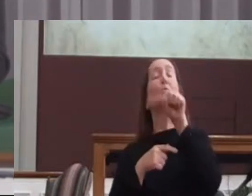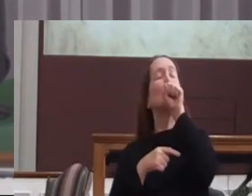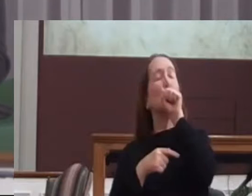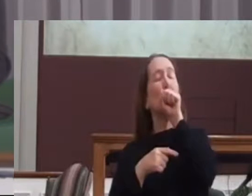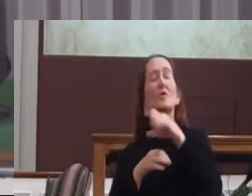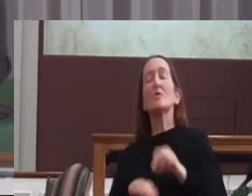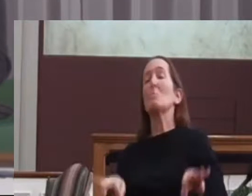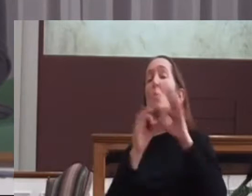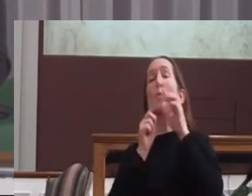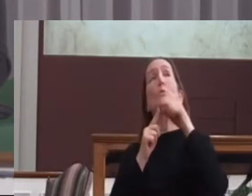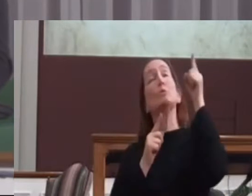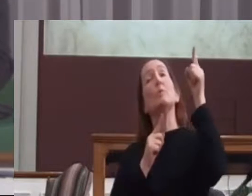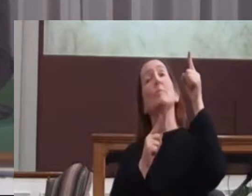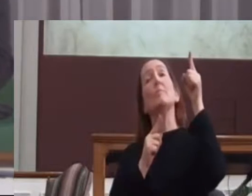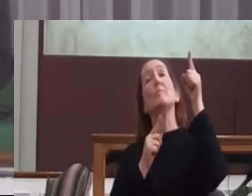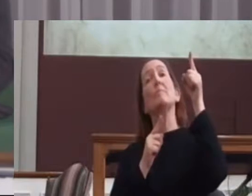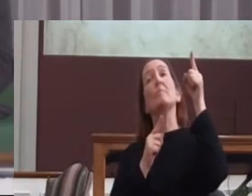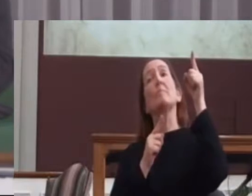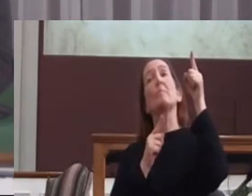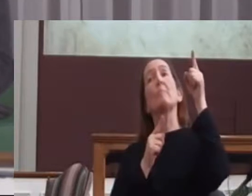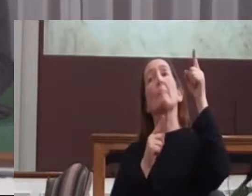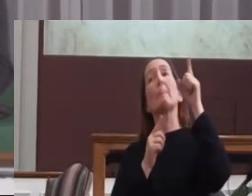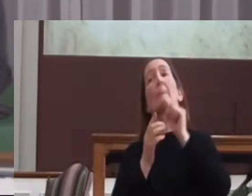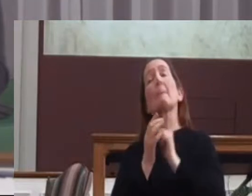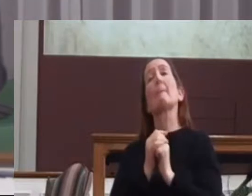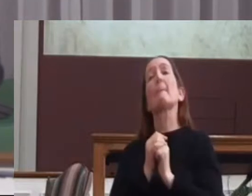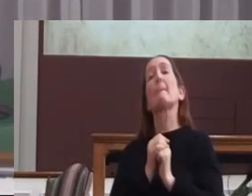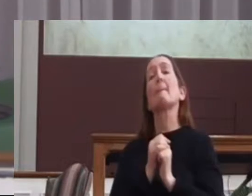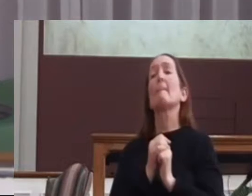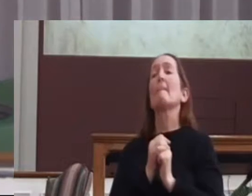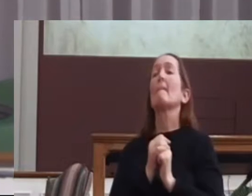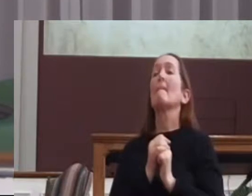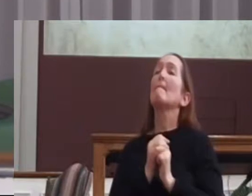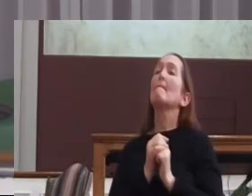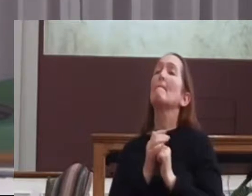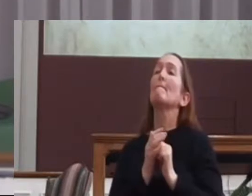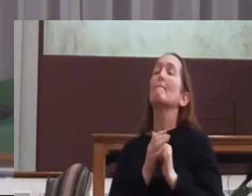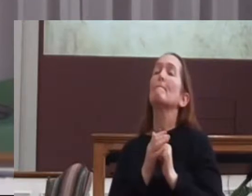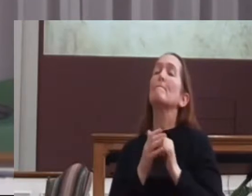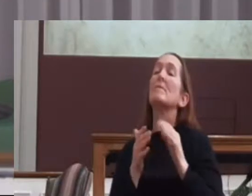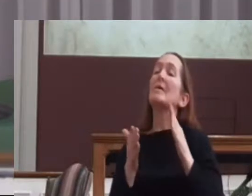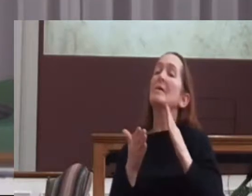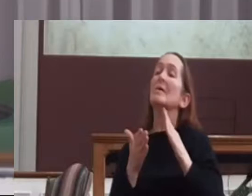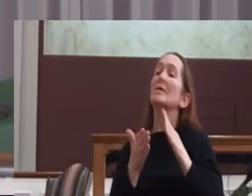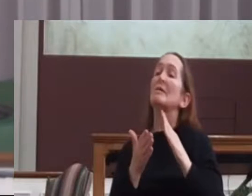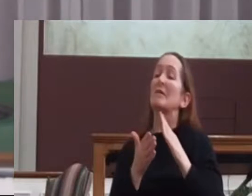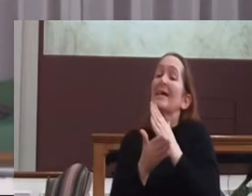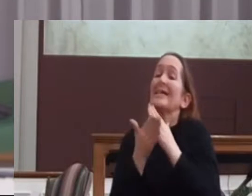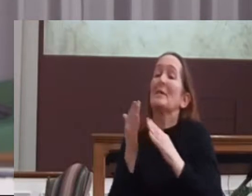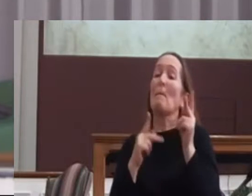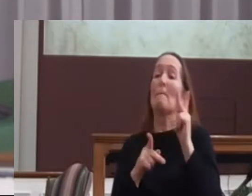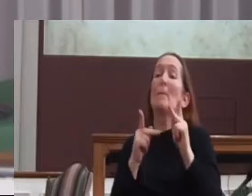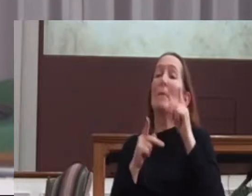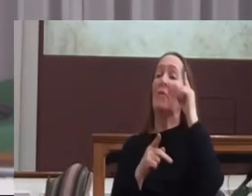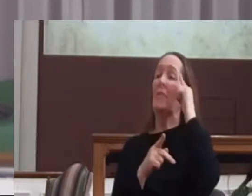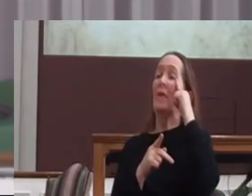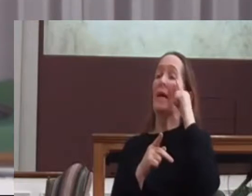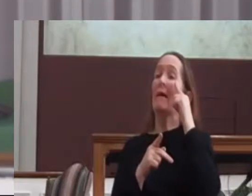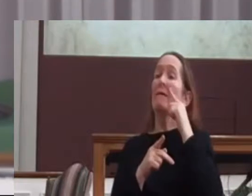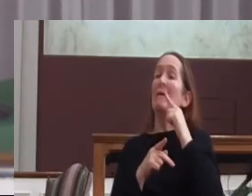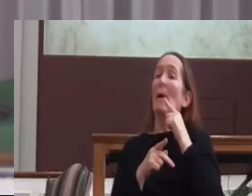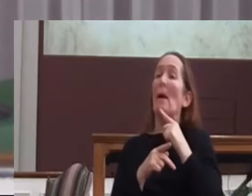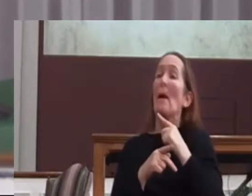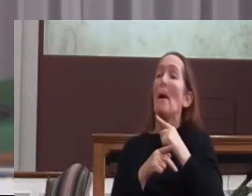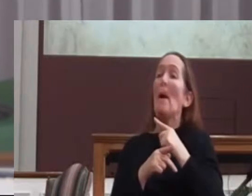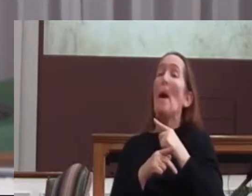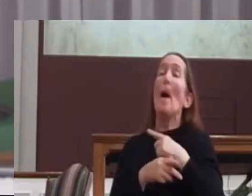Life is precious, and anyone who thinks that as long as you have not taken your first breath on your own, you do not have a right to life unless